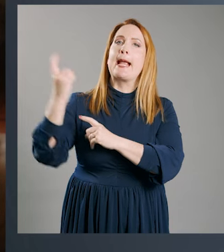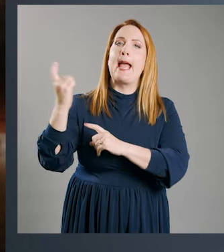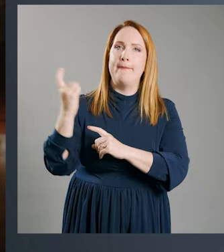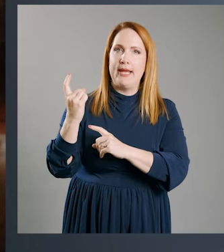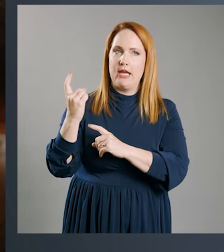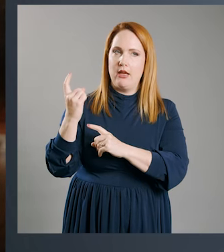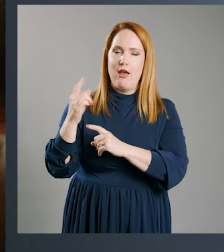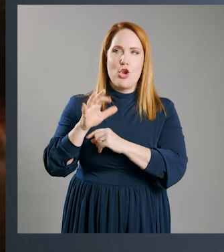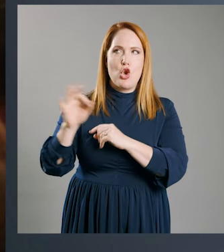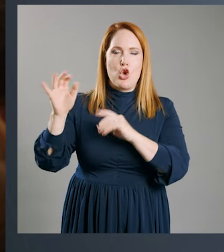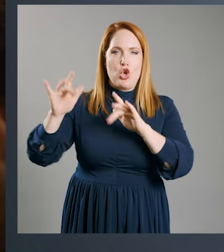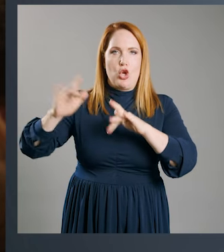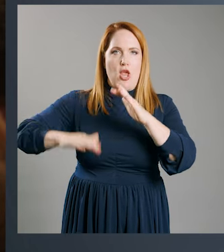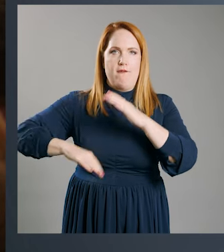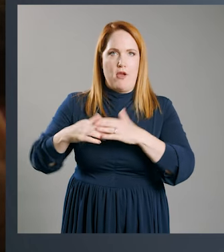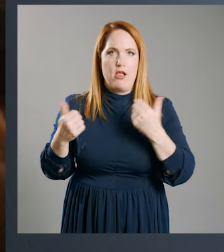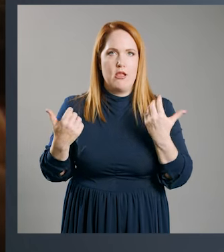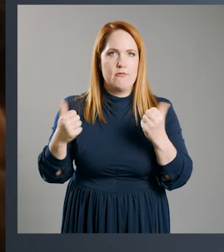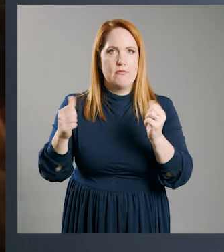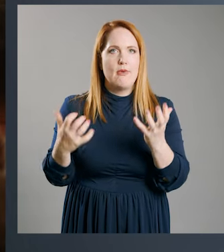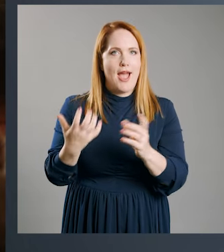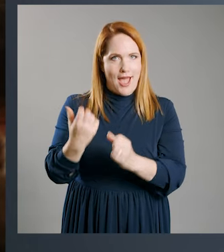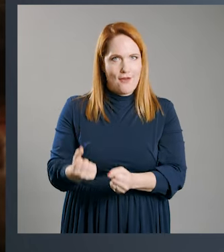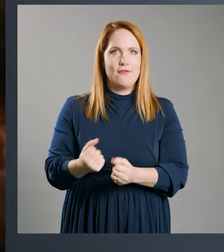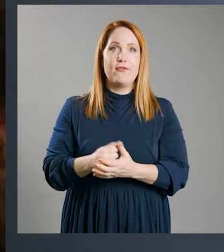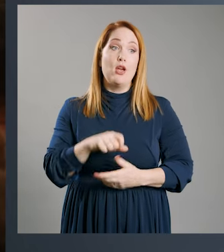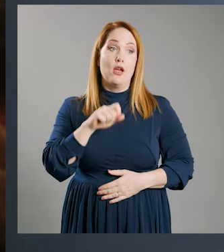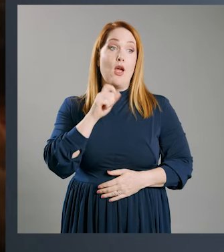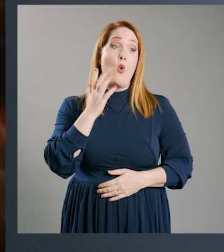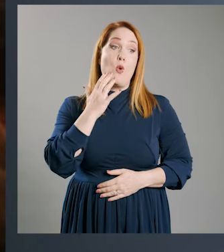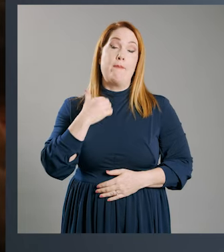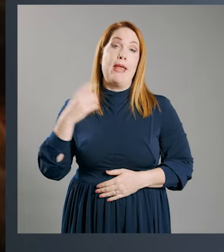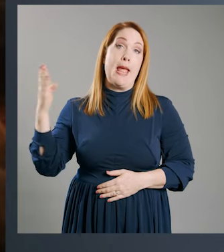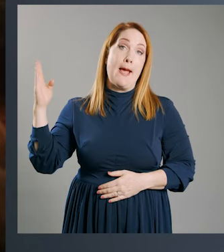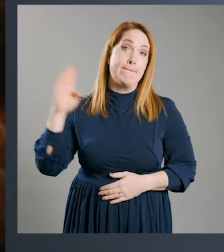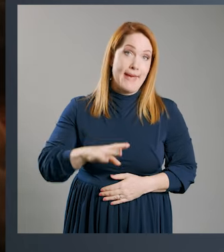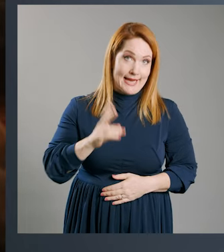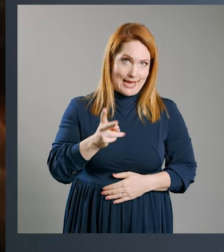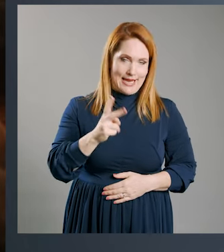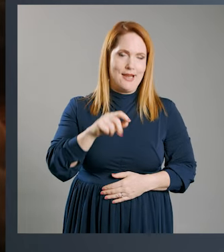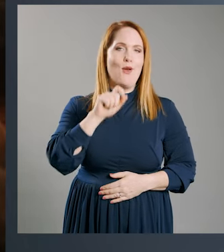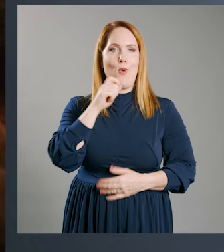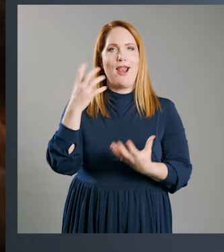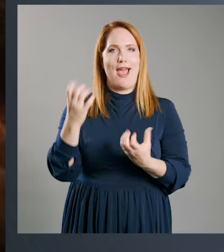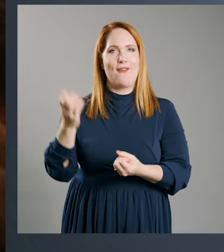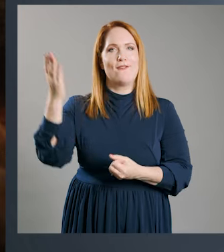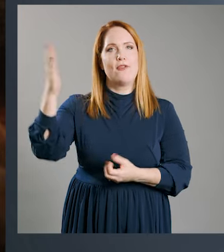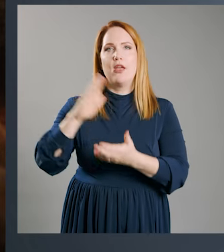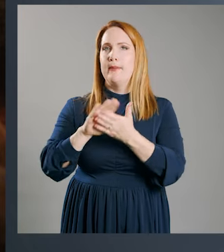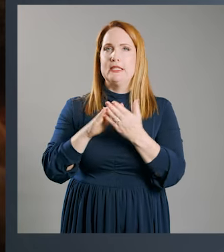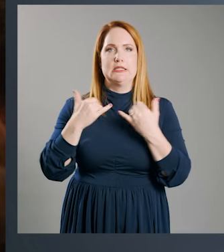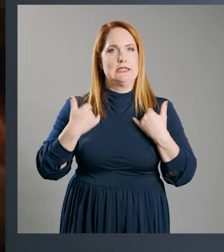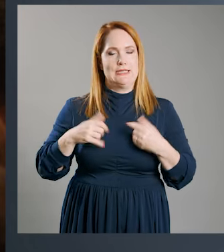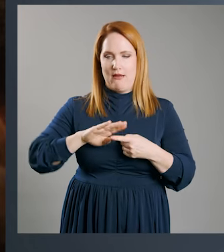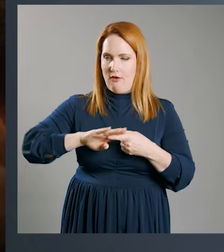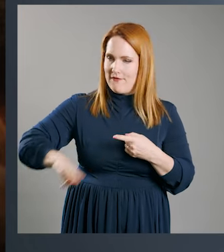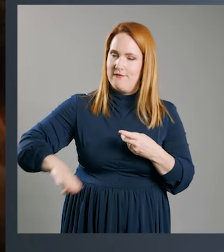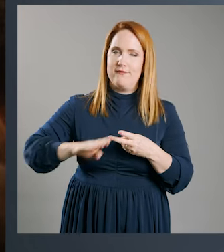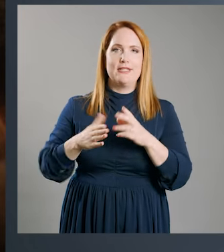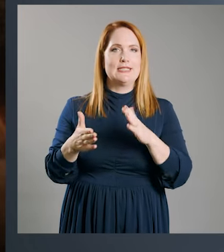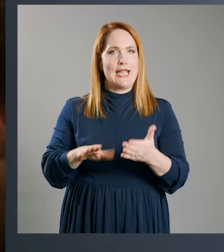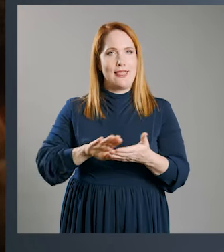its fullness. It's delayed, but it's at hand, but it will come when I return again. And then there'll be no more